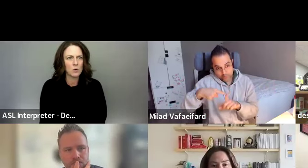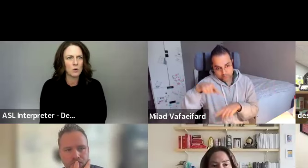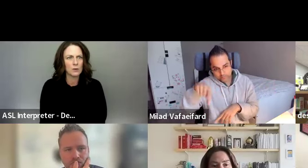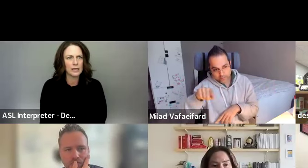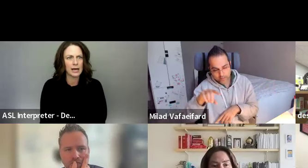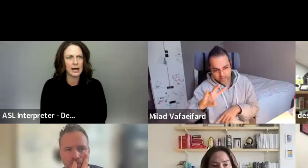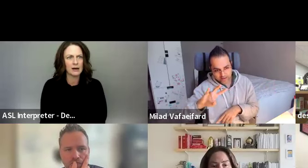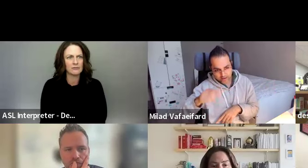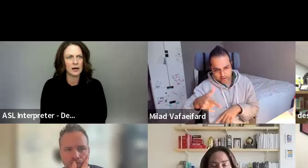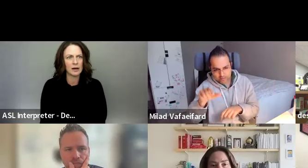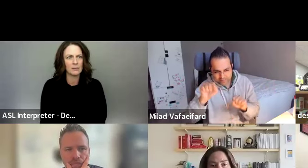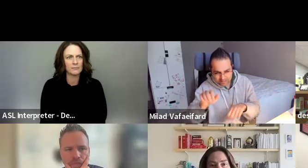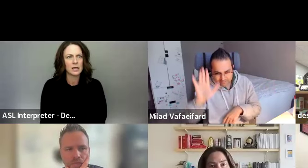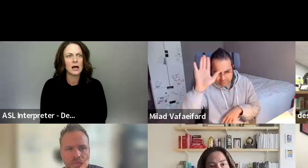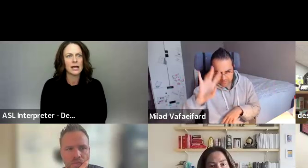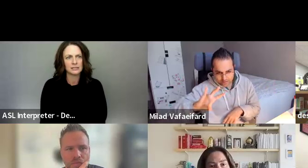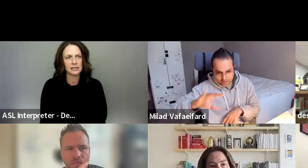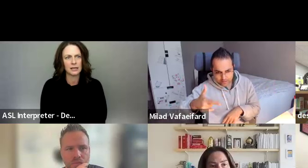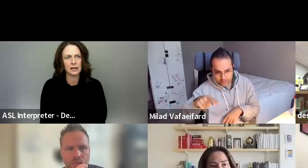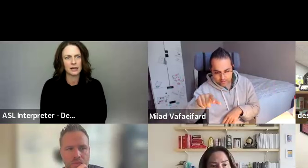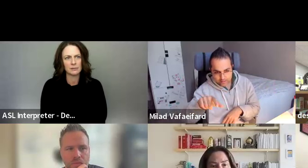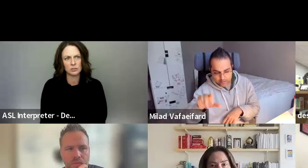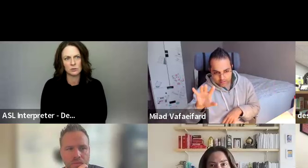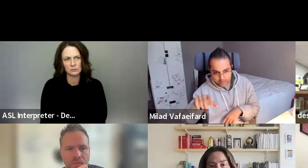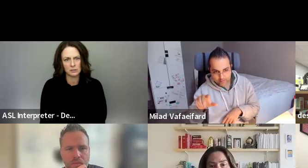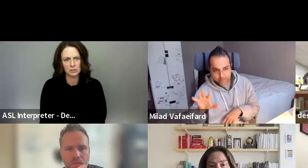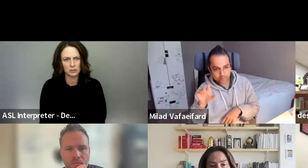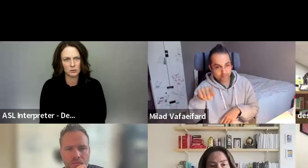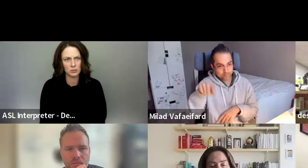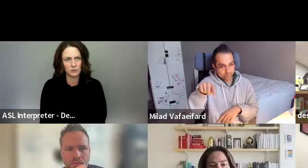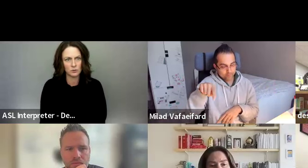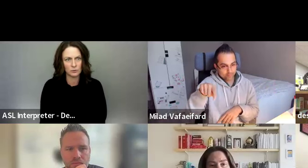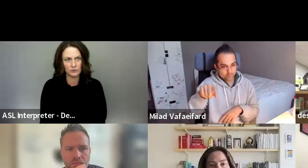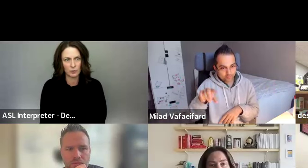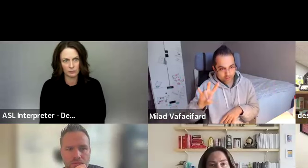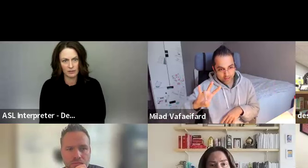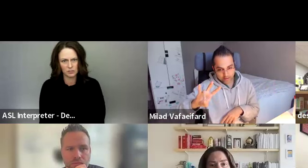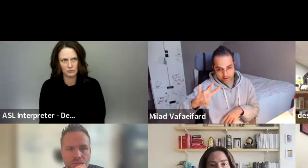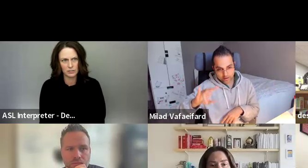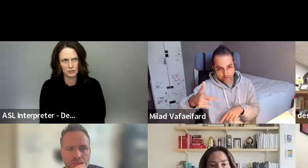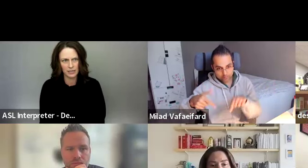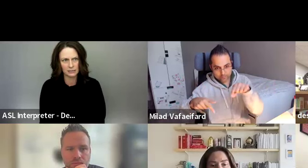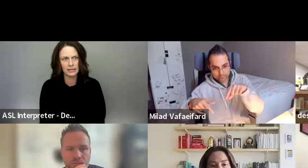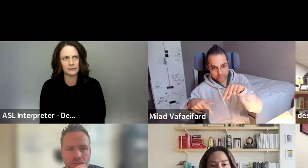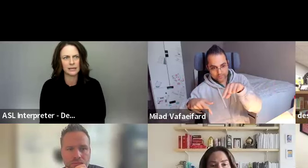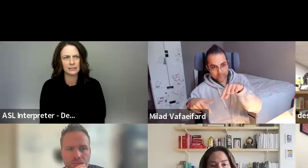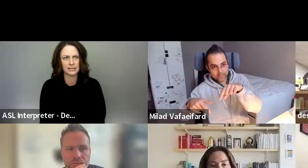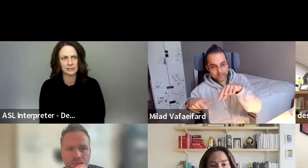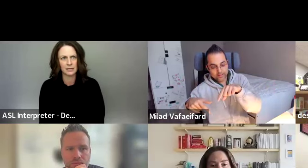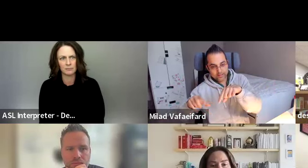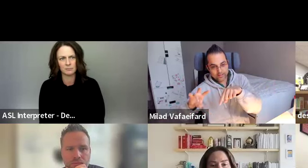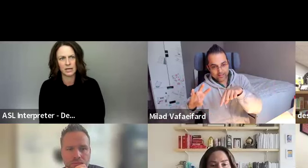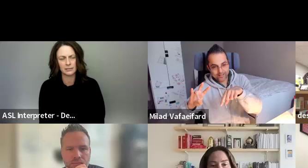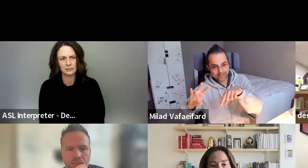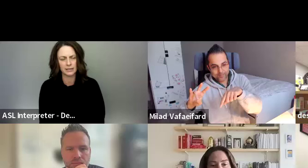also, we have Anastasia, and you can talk to it too if you want to. Did you raise your hand? Yeah,